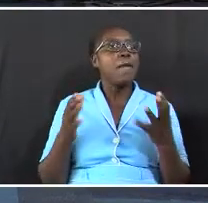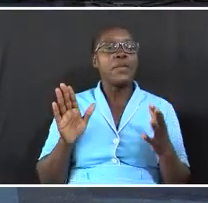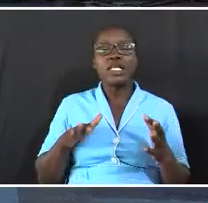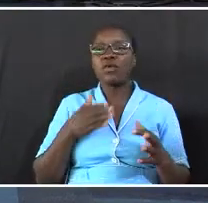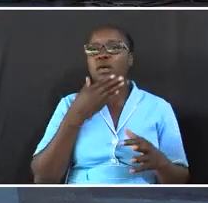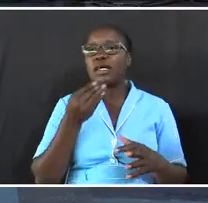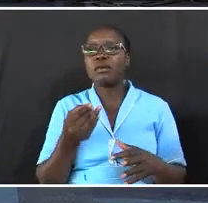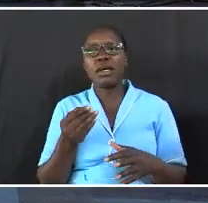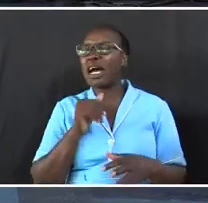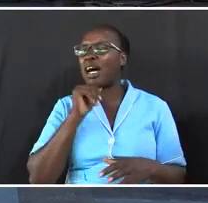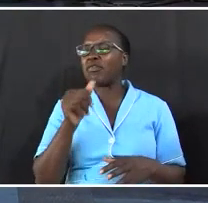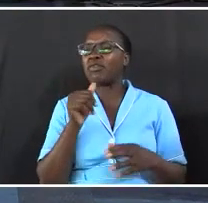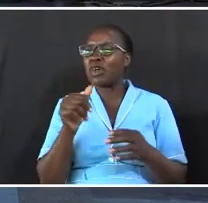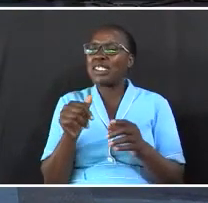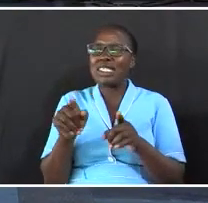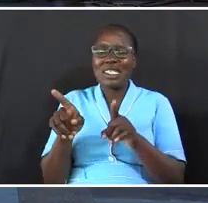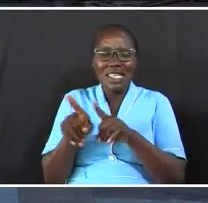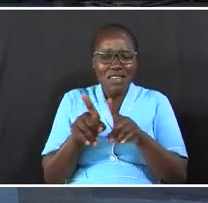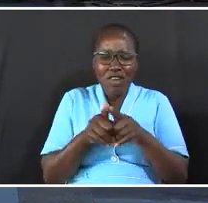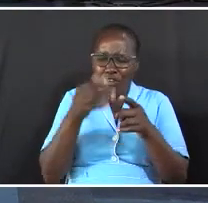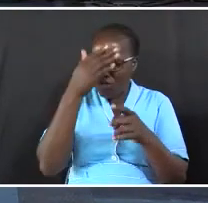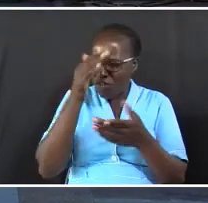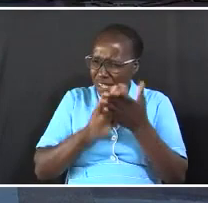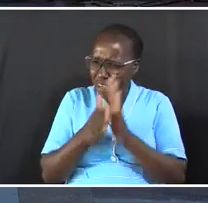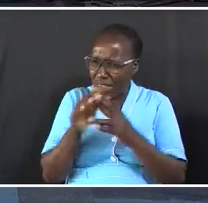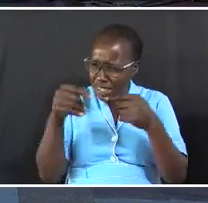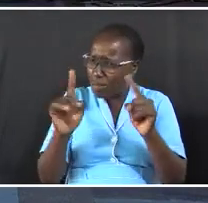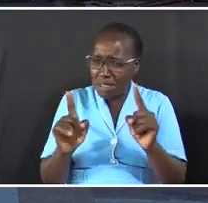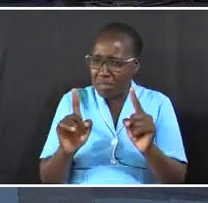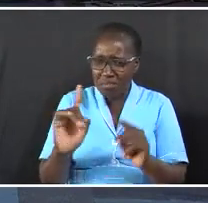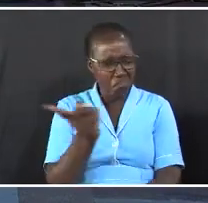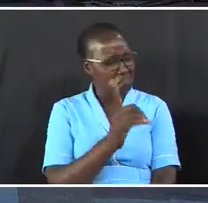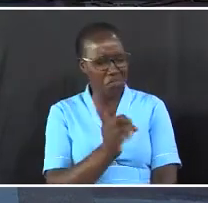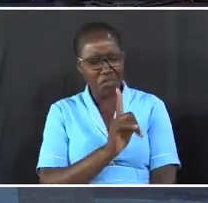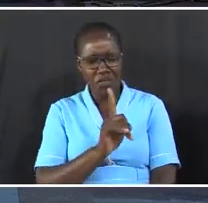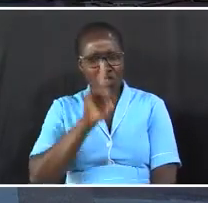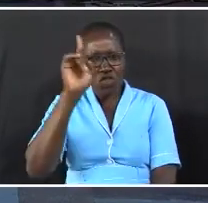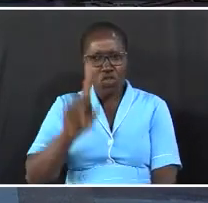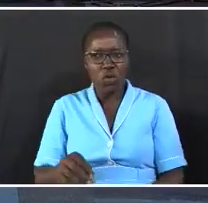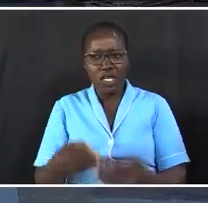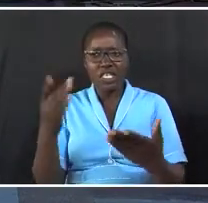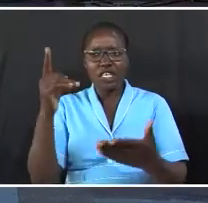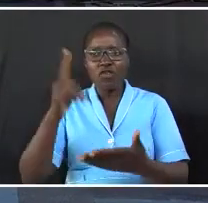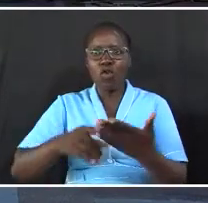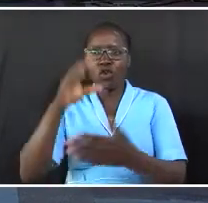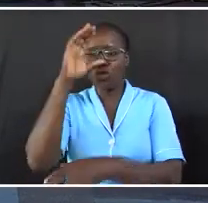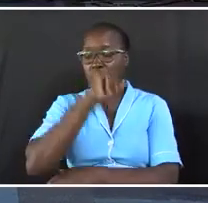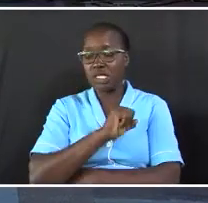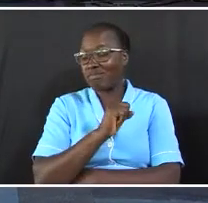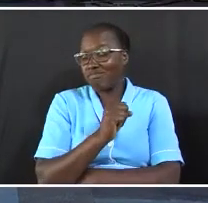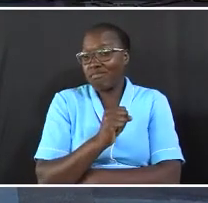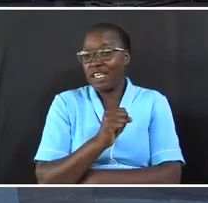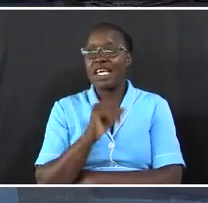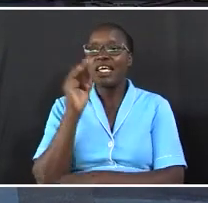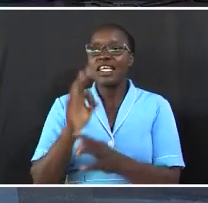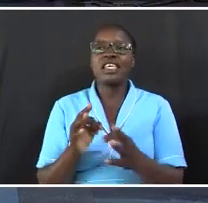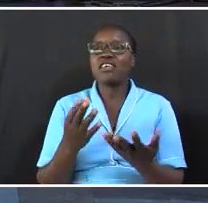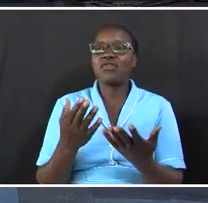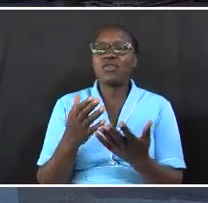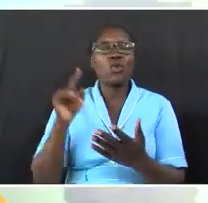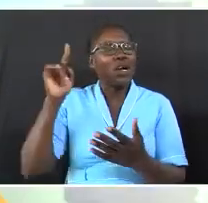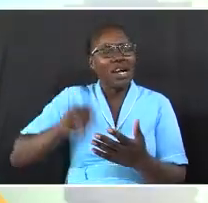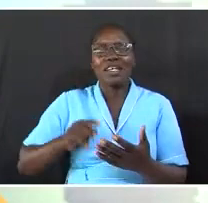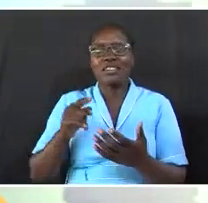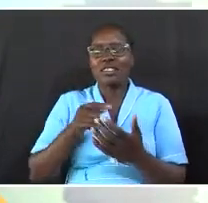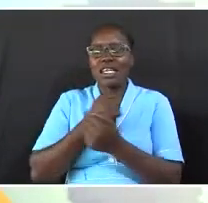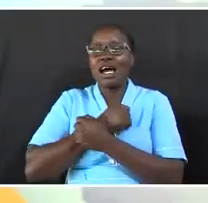men have not even forgiven themselves. So you cannot give what you don't have. If you cannot love or forgive